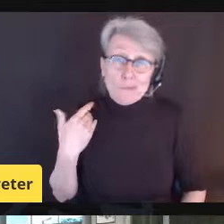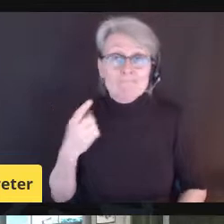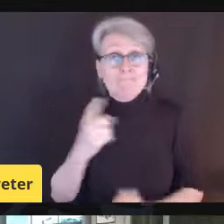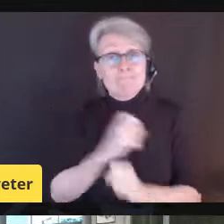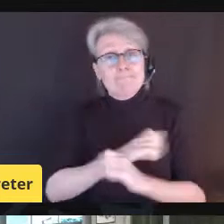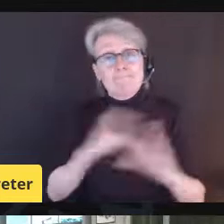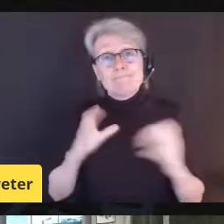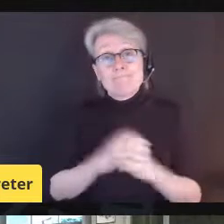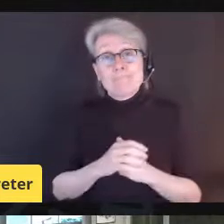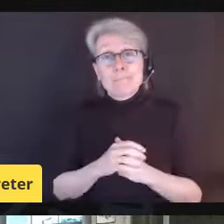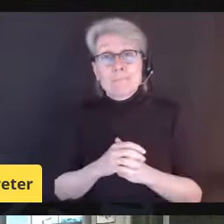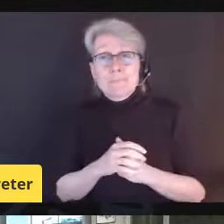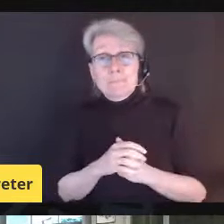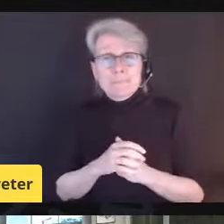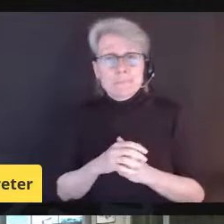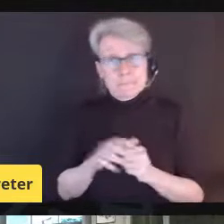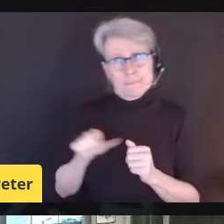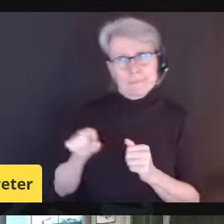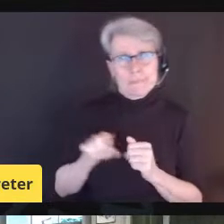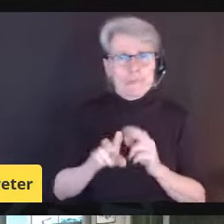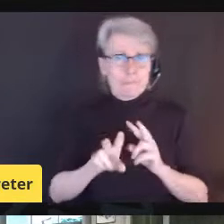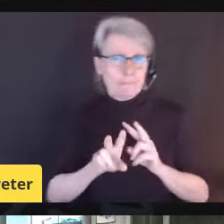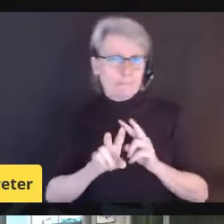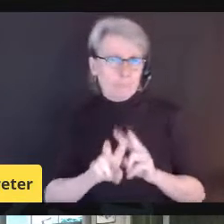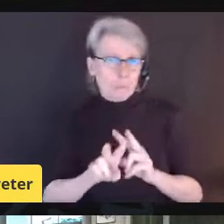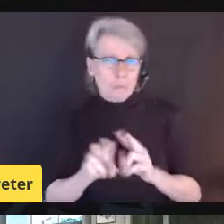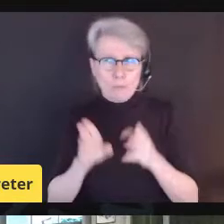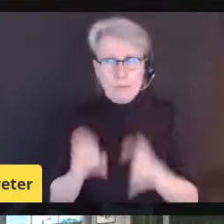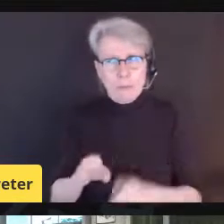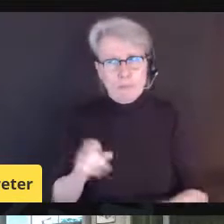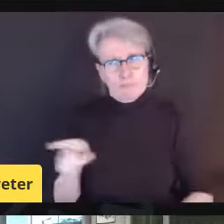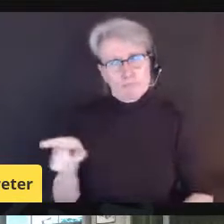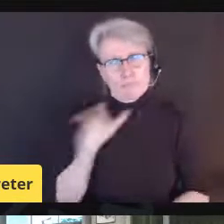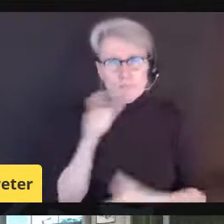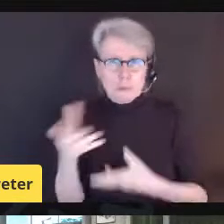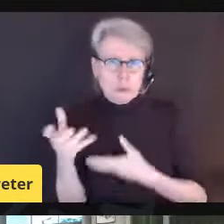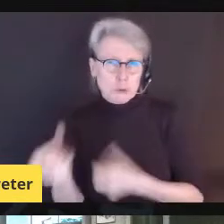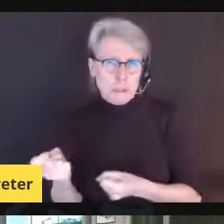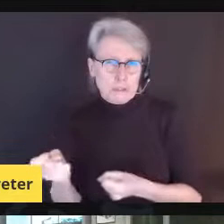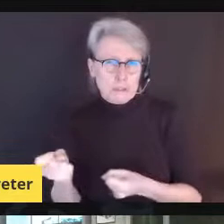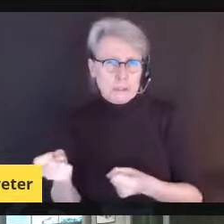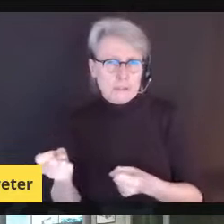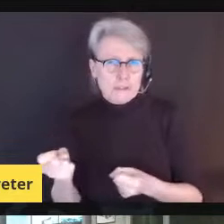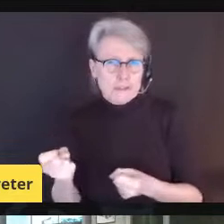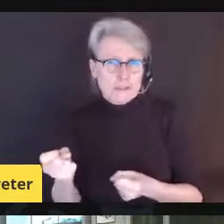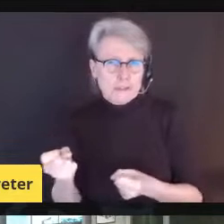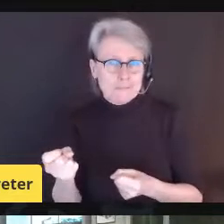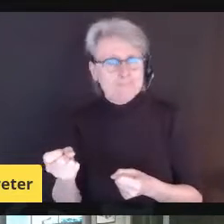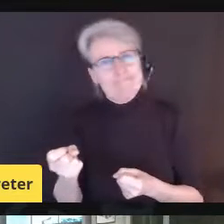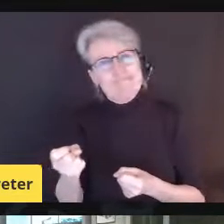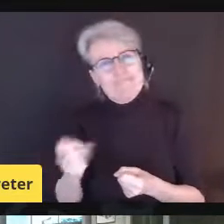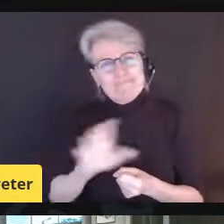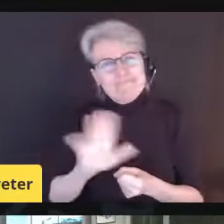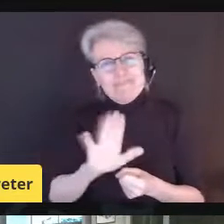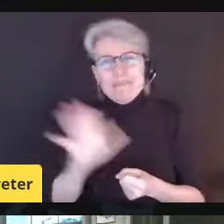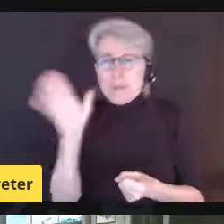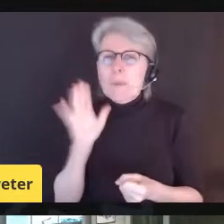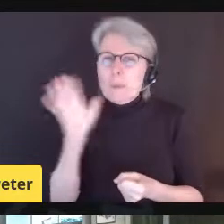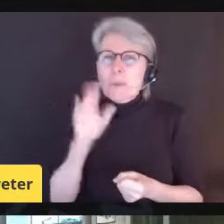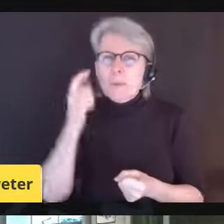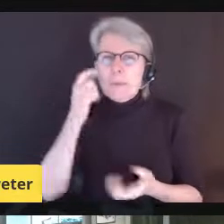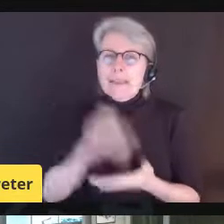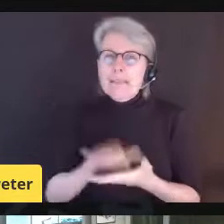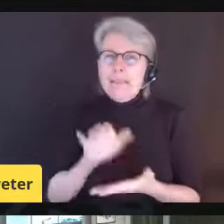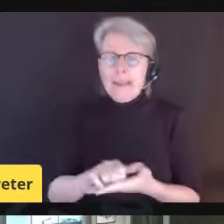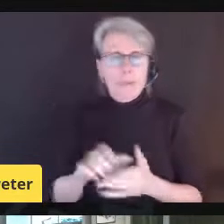seedy carsman salesman mentality around the funeral industry, but there is a